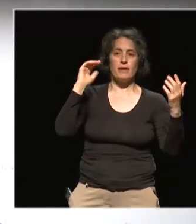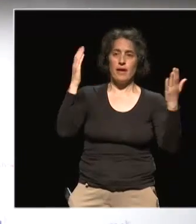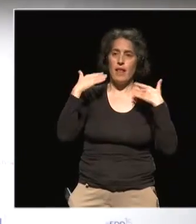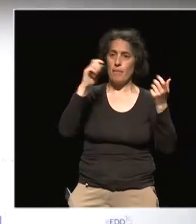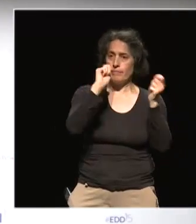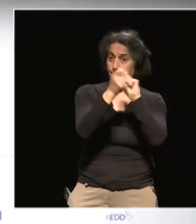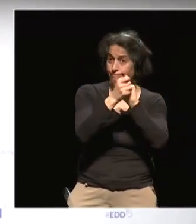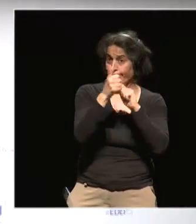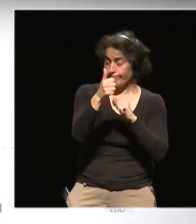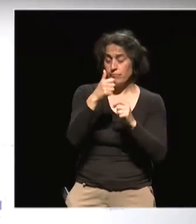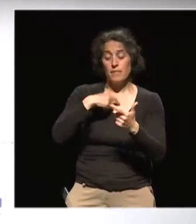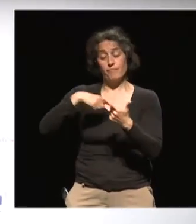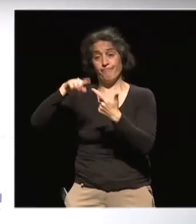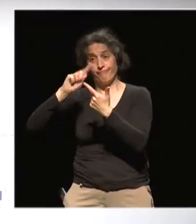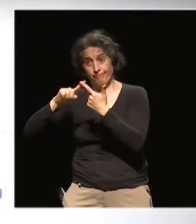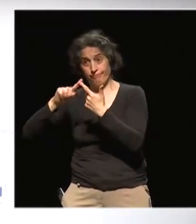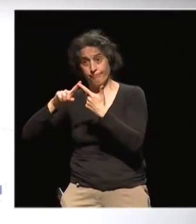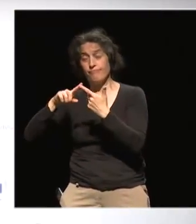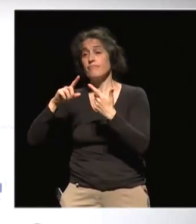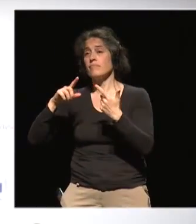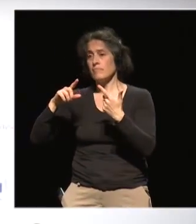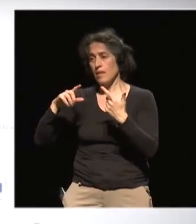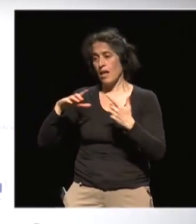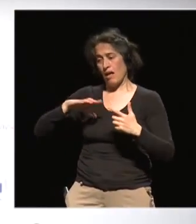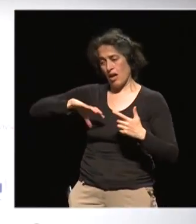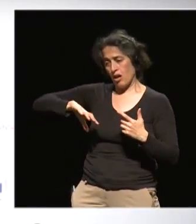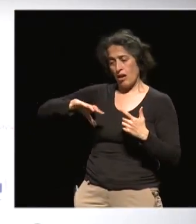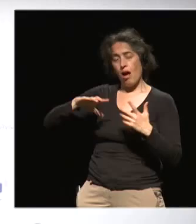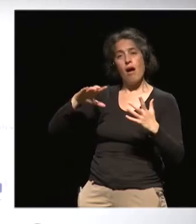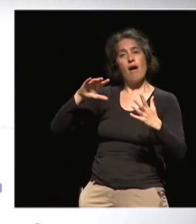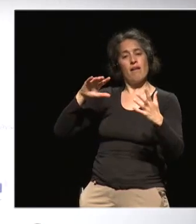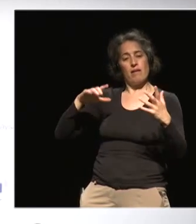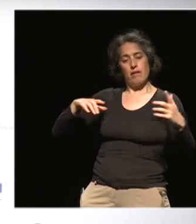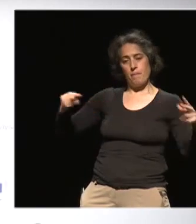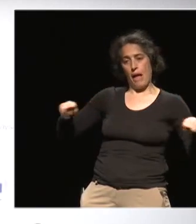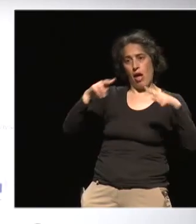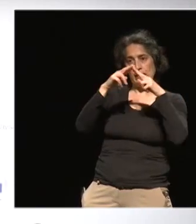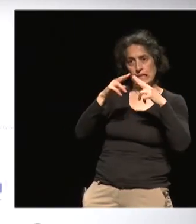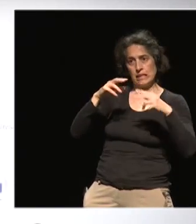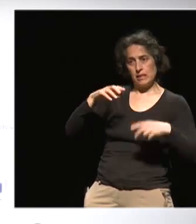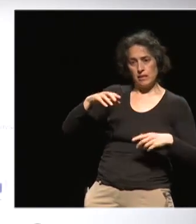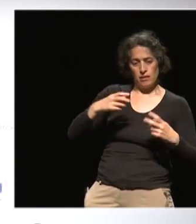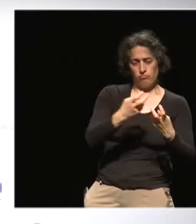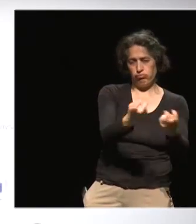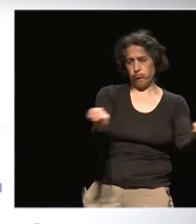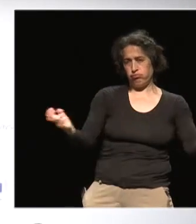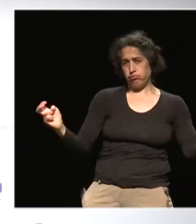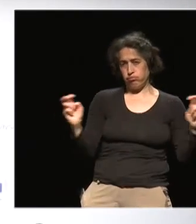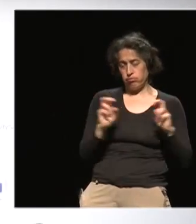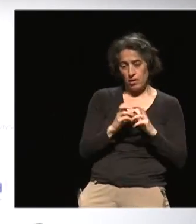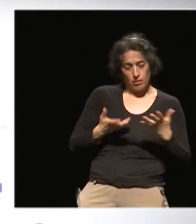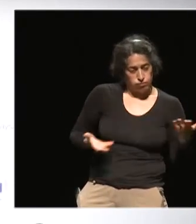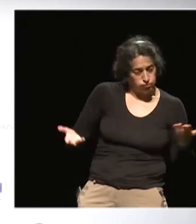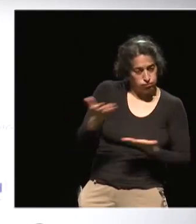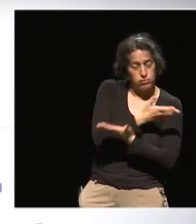will just be the sum of each individual national ambition. And that's an important point. The